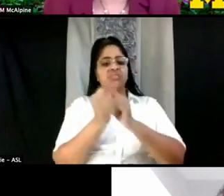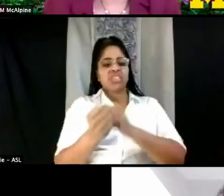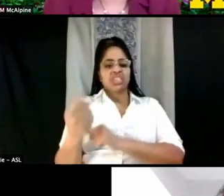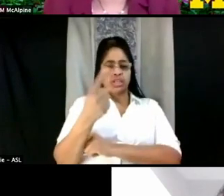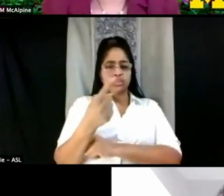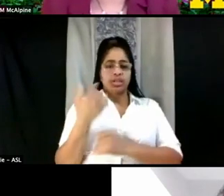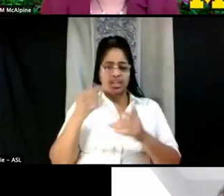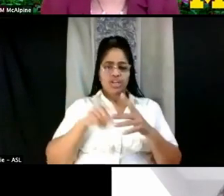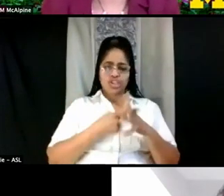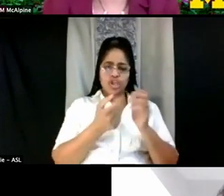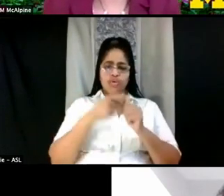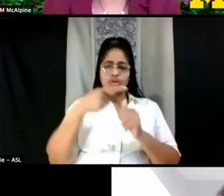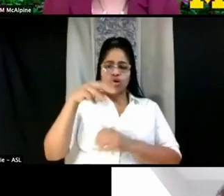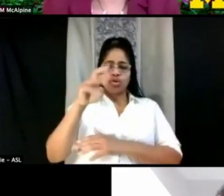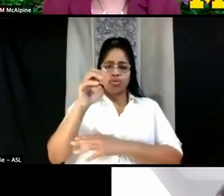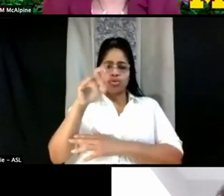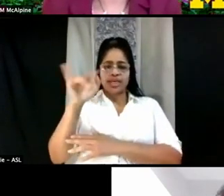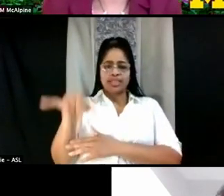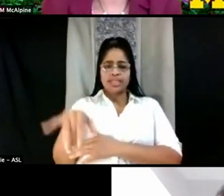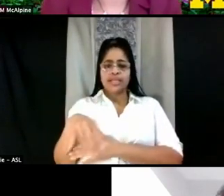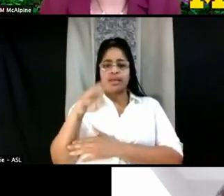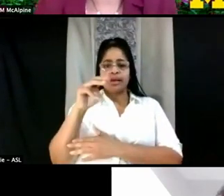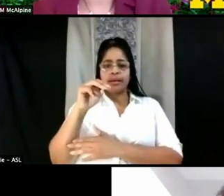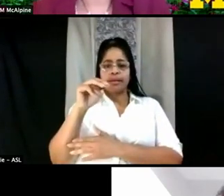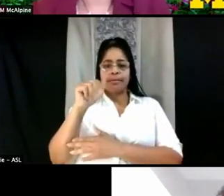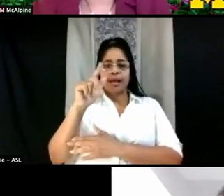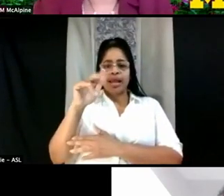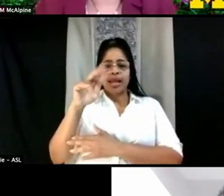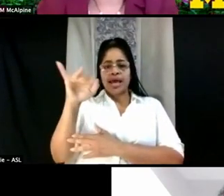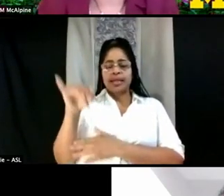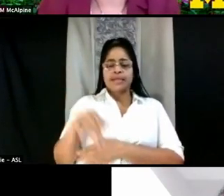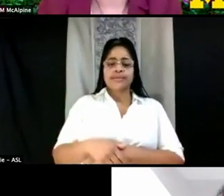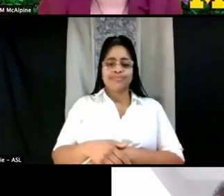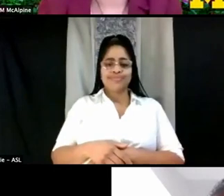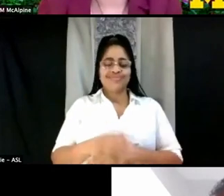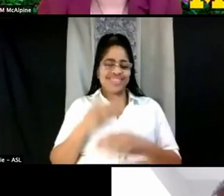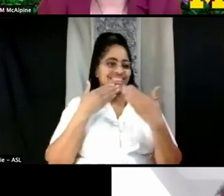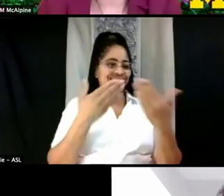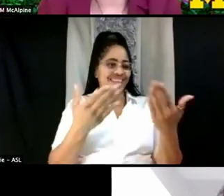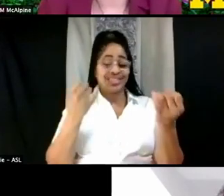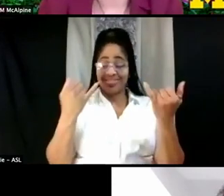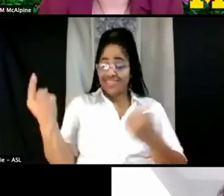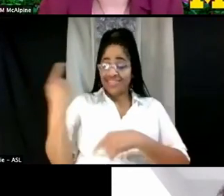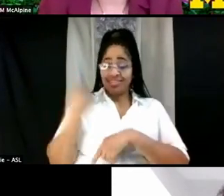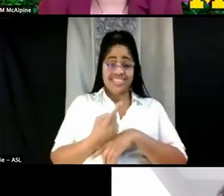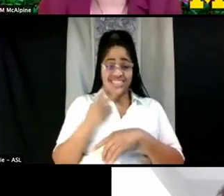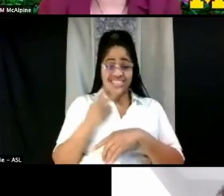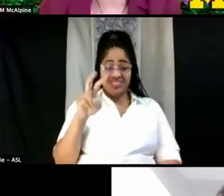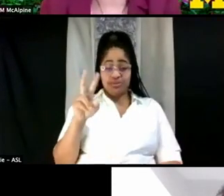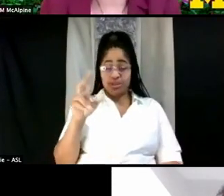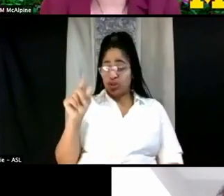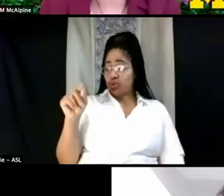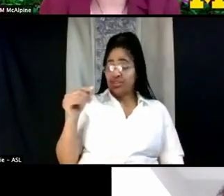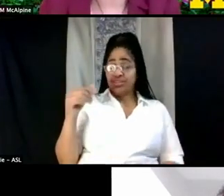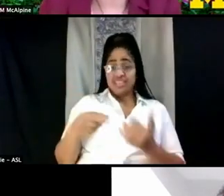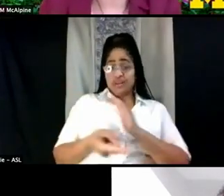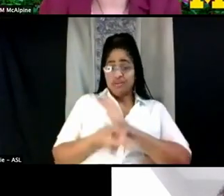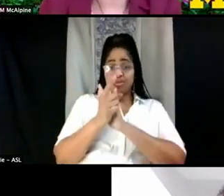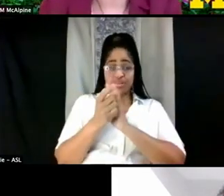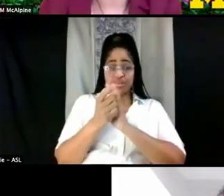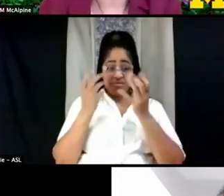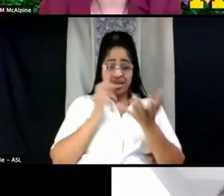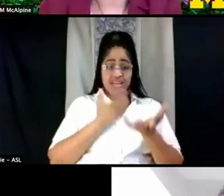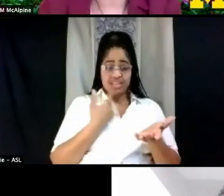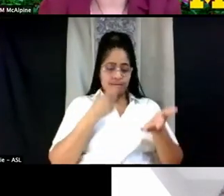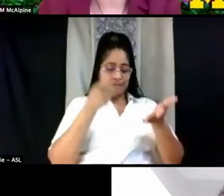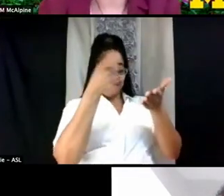Malani. Thanks. So it's November 20th, and this is a moment that a lot of us have had marked on our calendar.